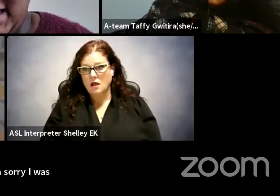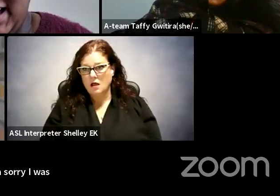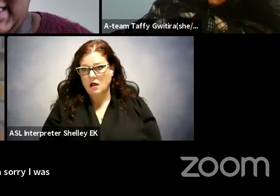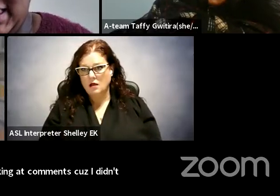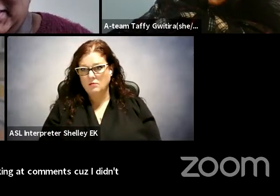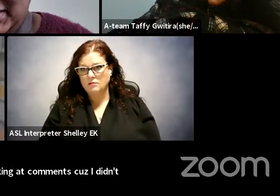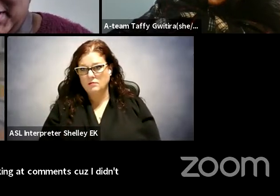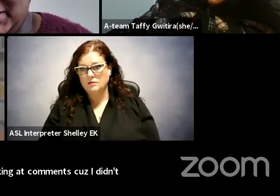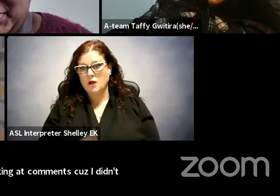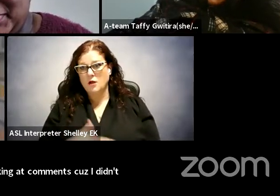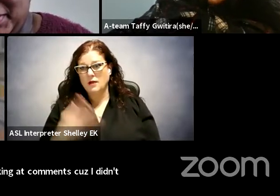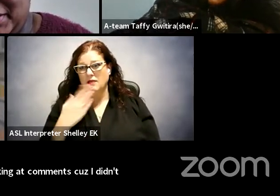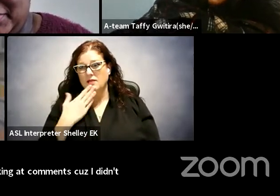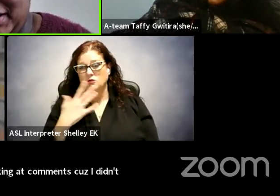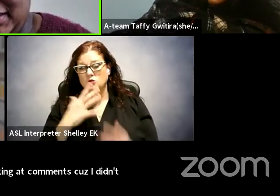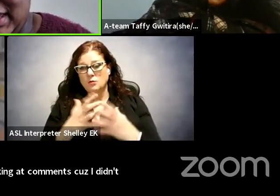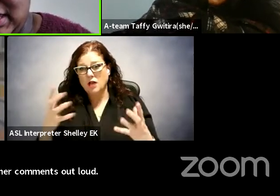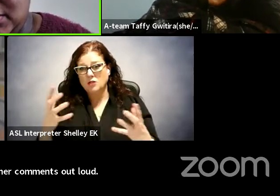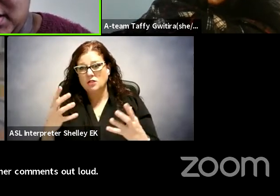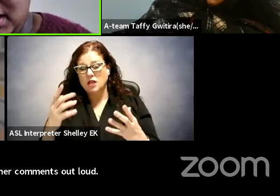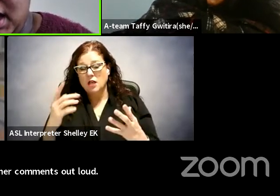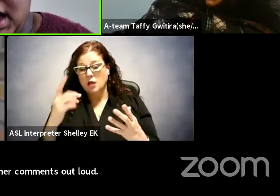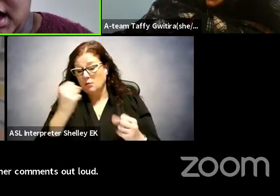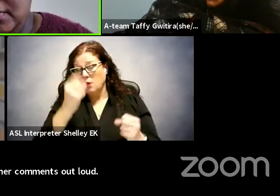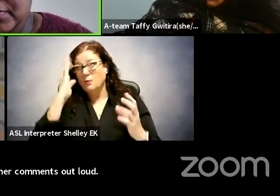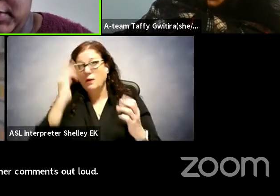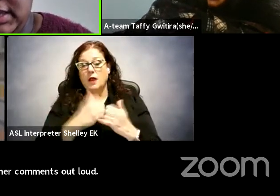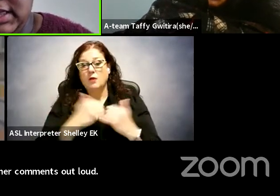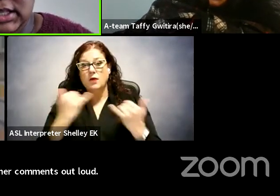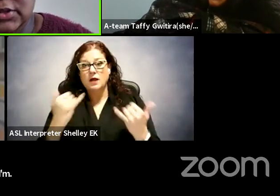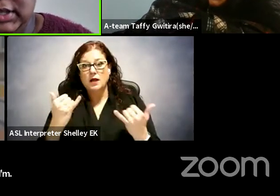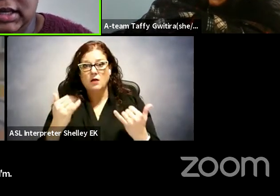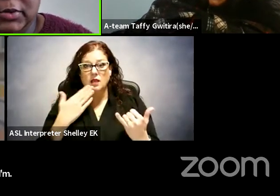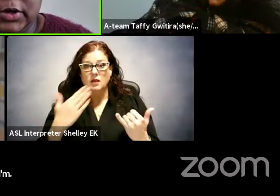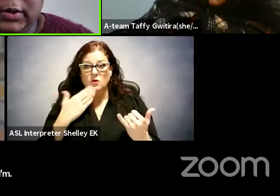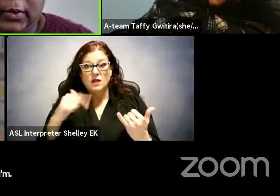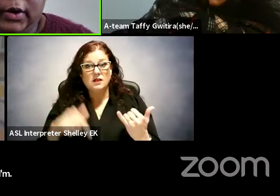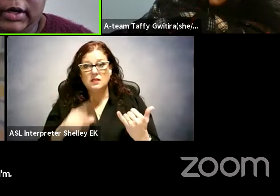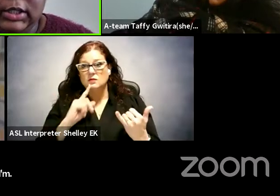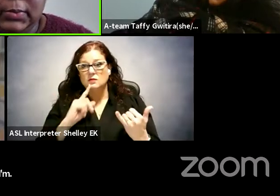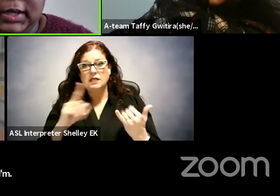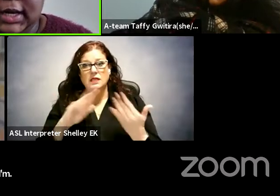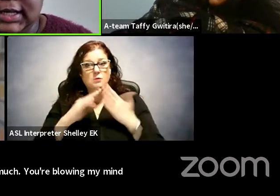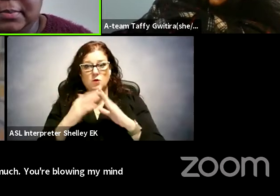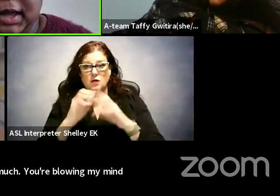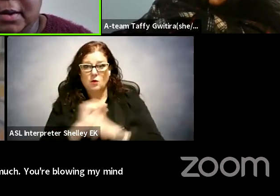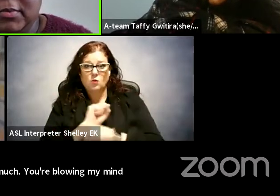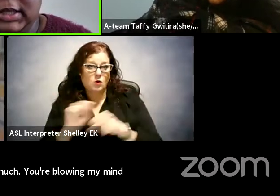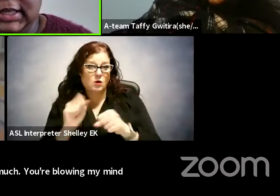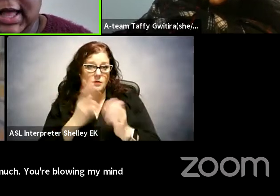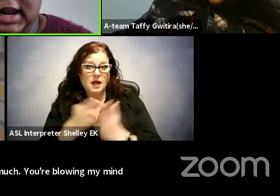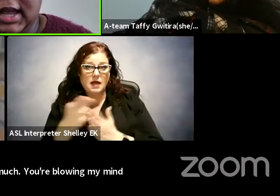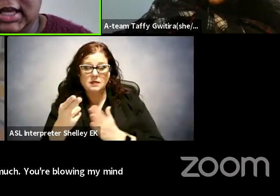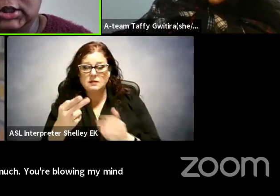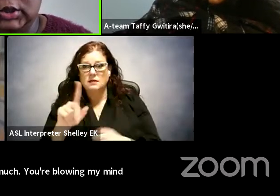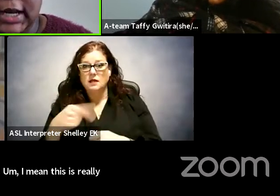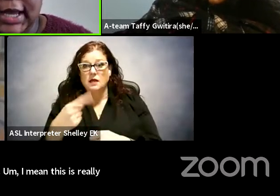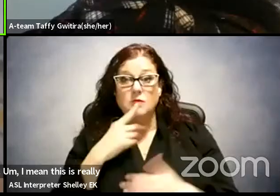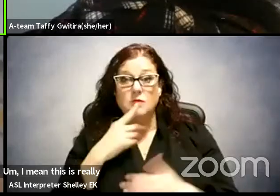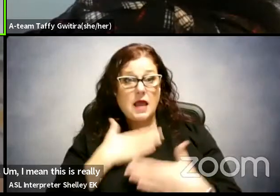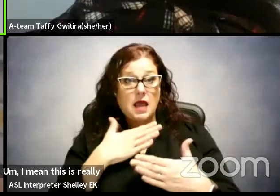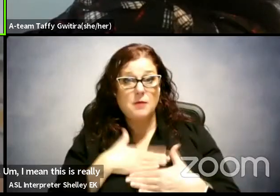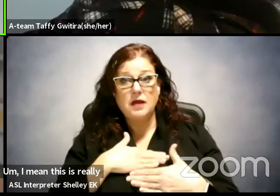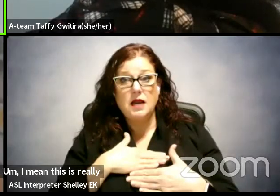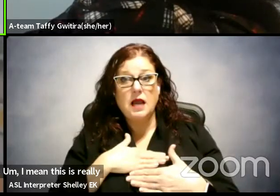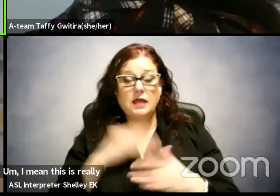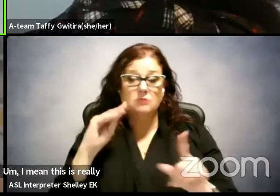Oh my God, thank you so much. You're blowing my mind right now. Thank you. I mean, this is really community work, to be honest. I'm really glad that I can illuminate